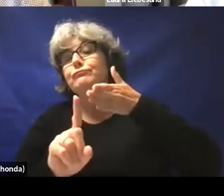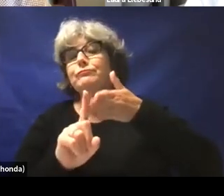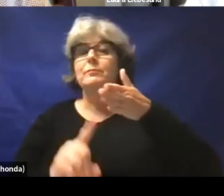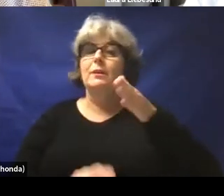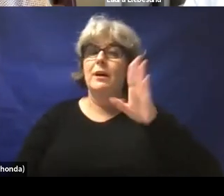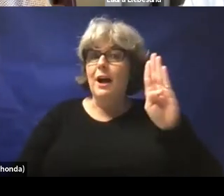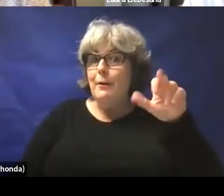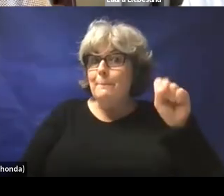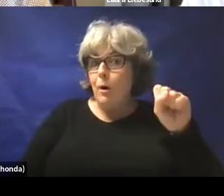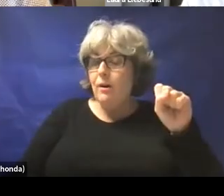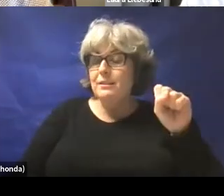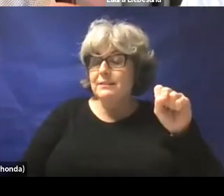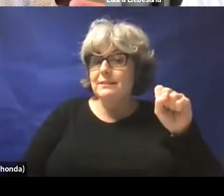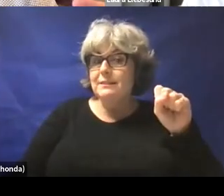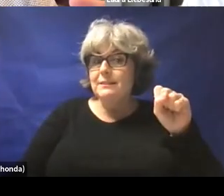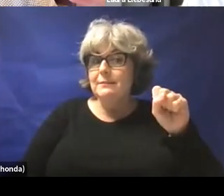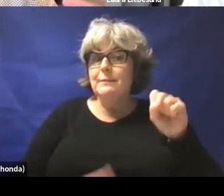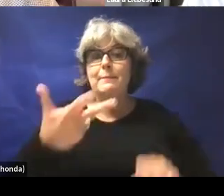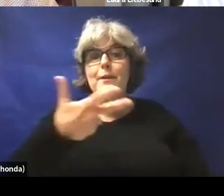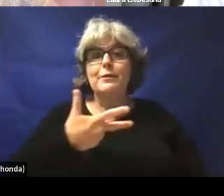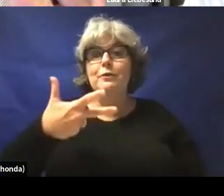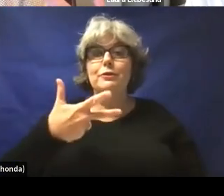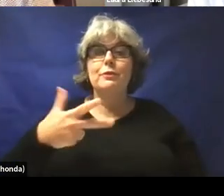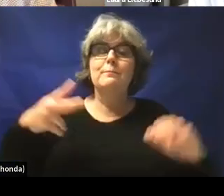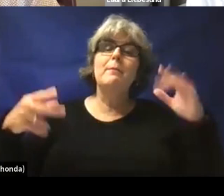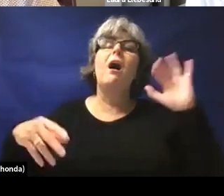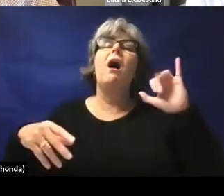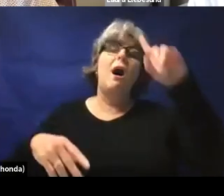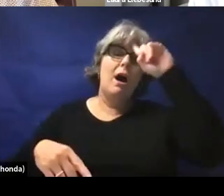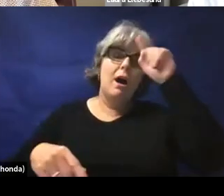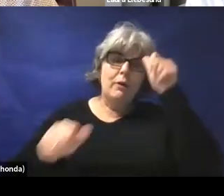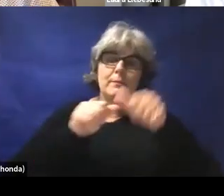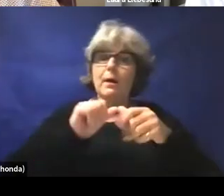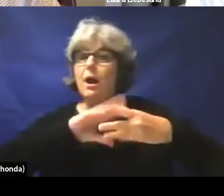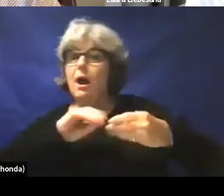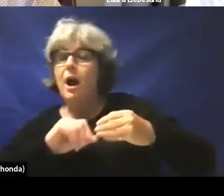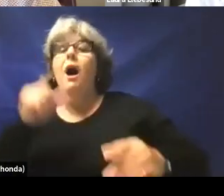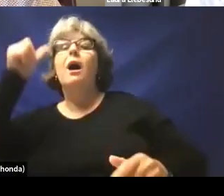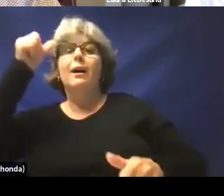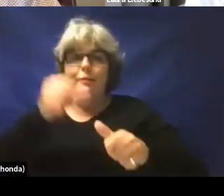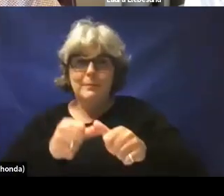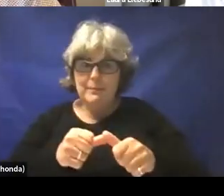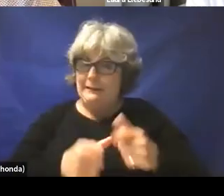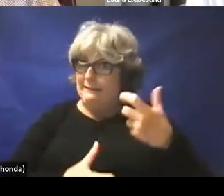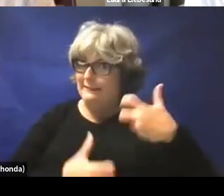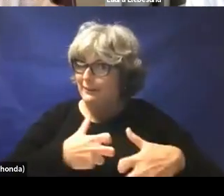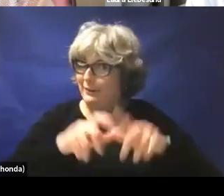of doing that interview together so everyone could jog their memory. And I had to say, it made it a very difficult